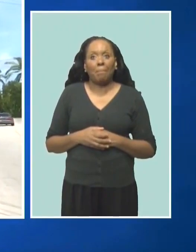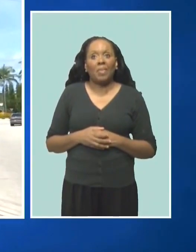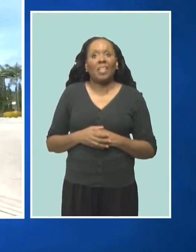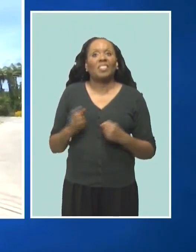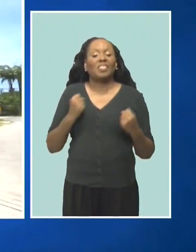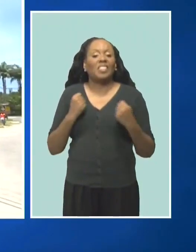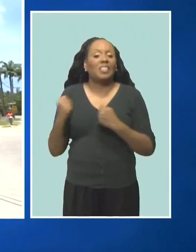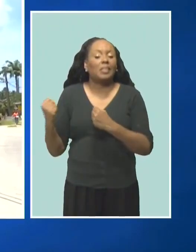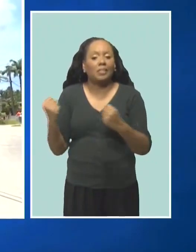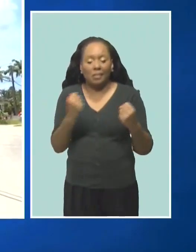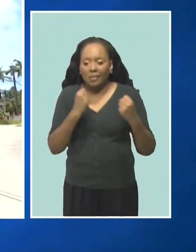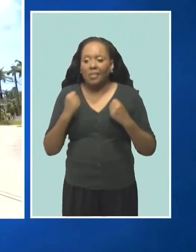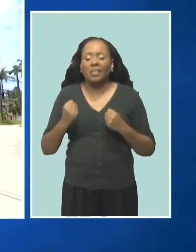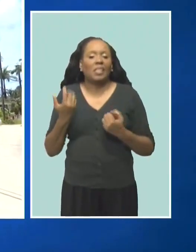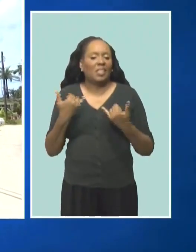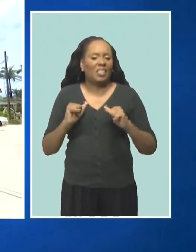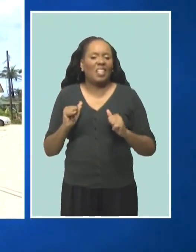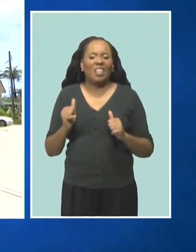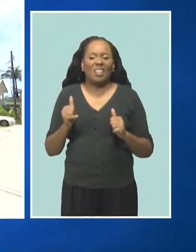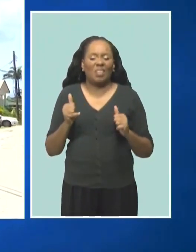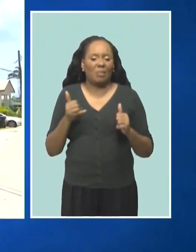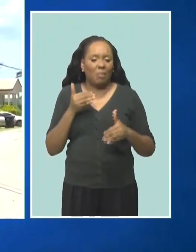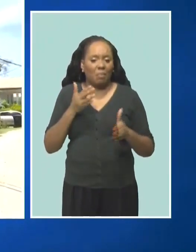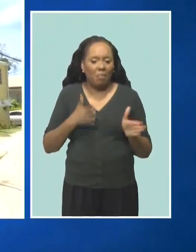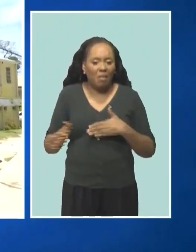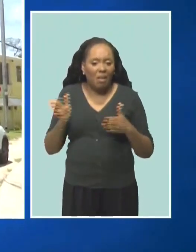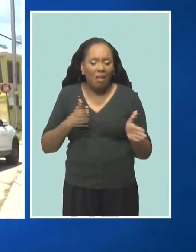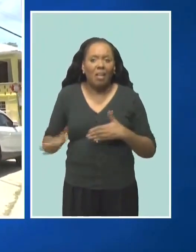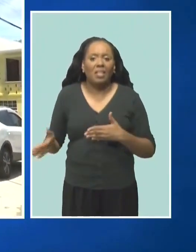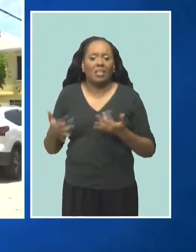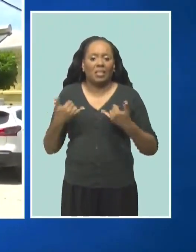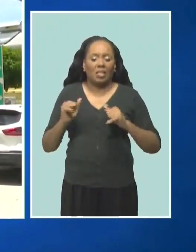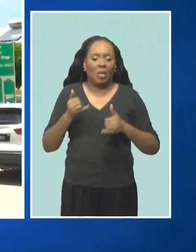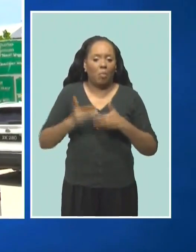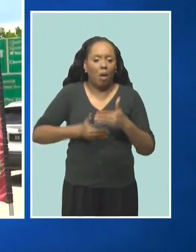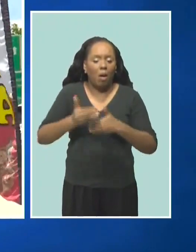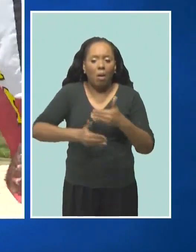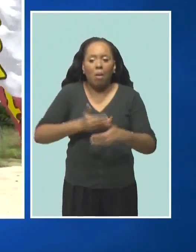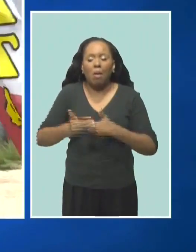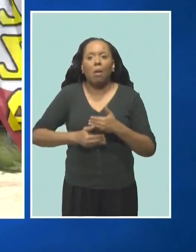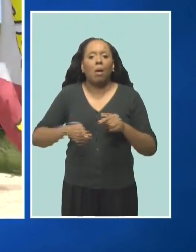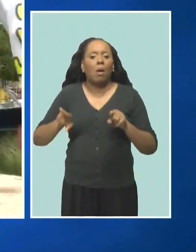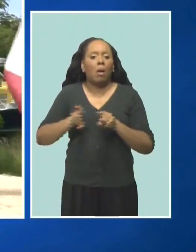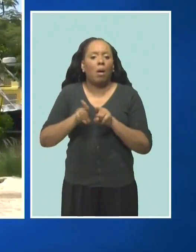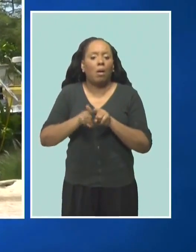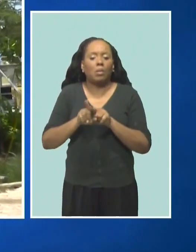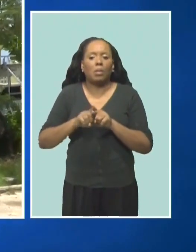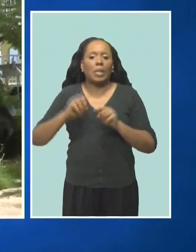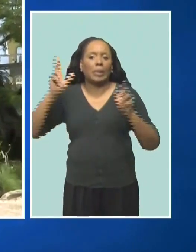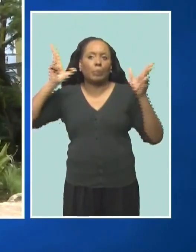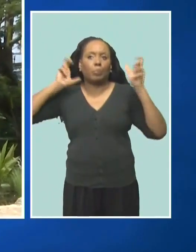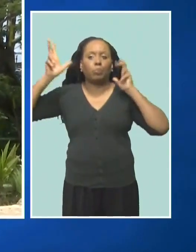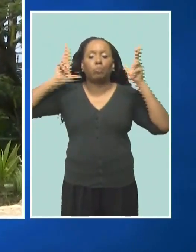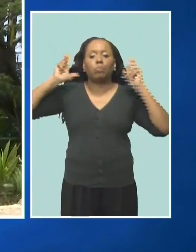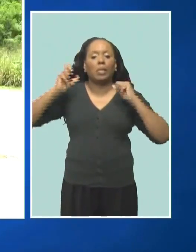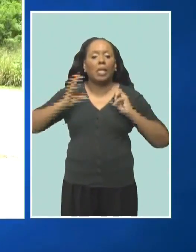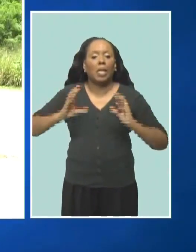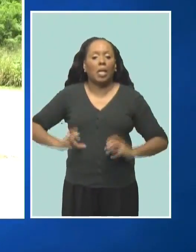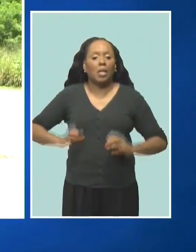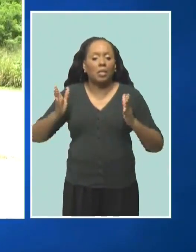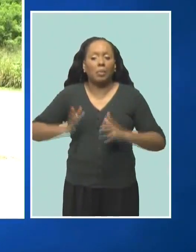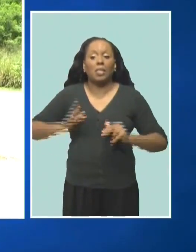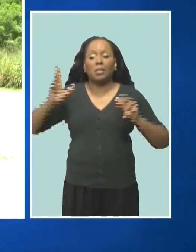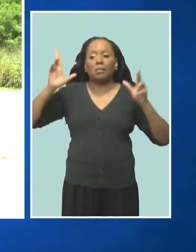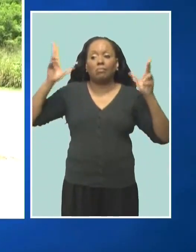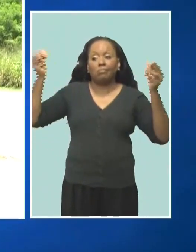operation is a work in progress and they are always giving a listening ear to customers. We have learned a lot and we've